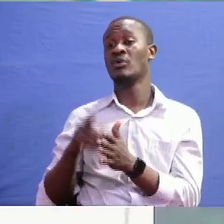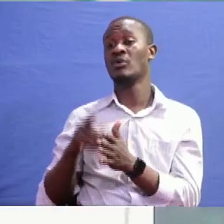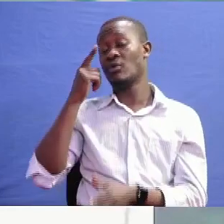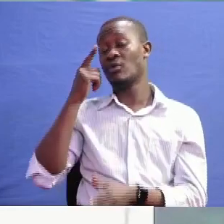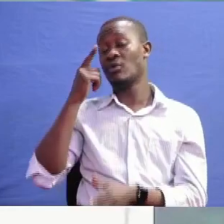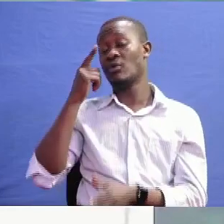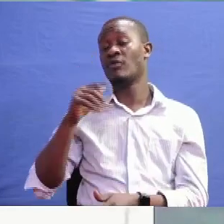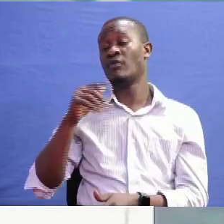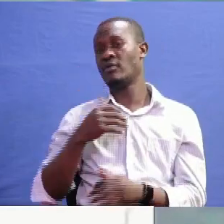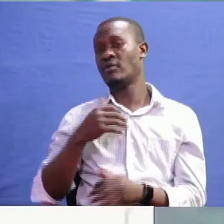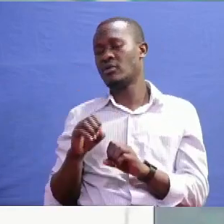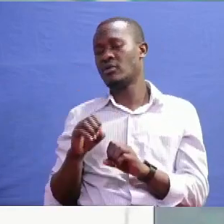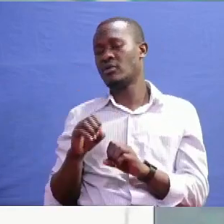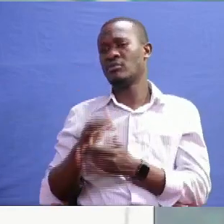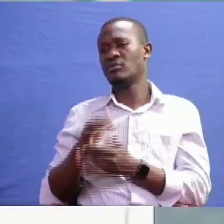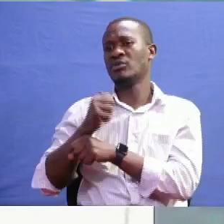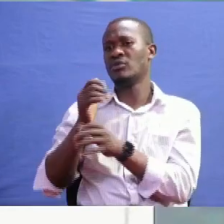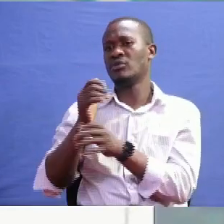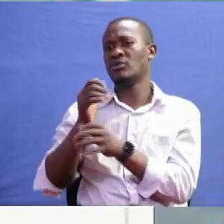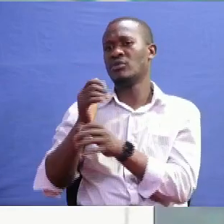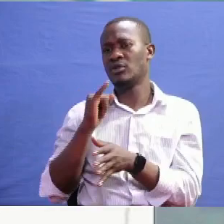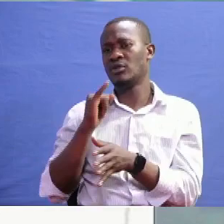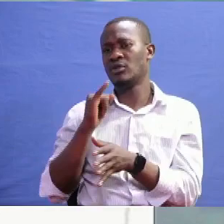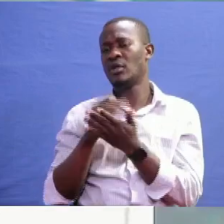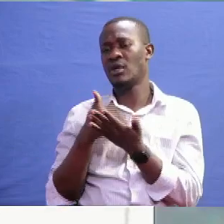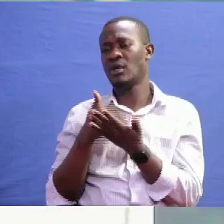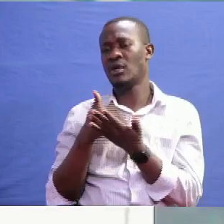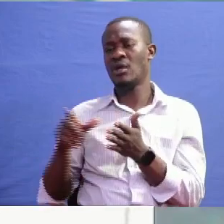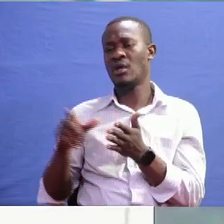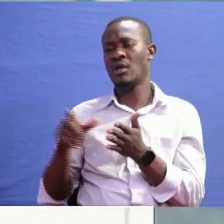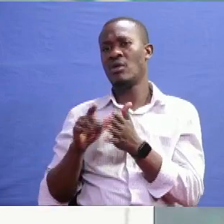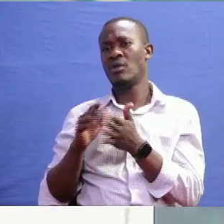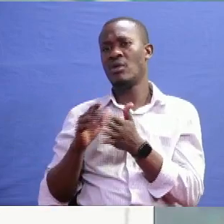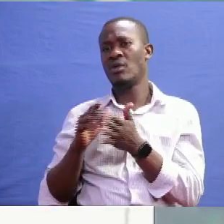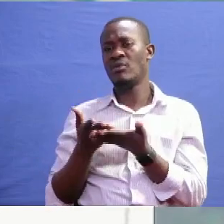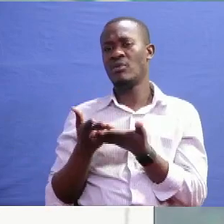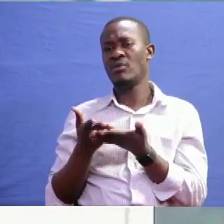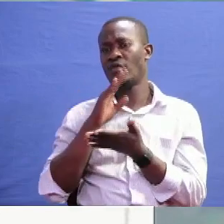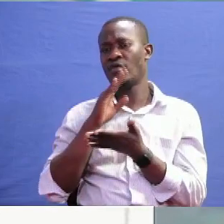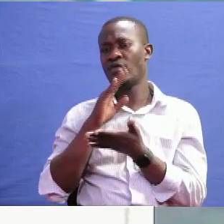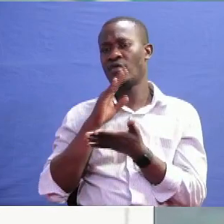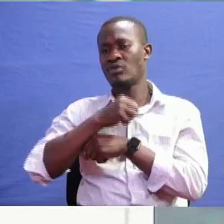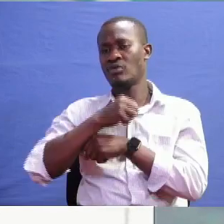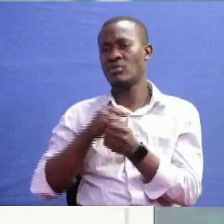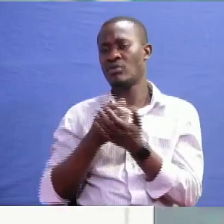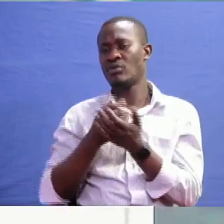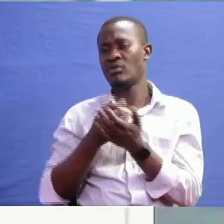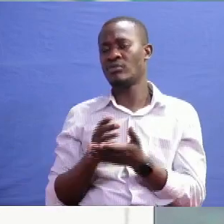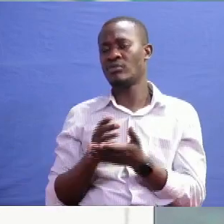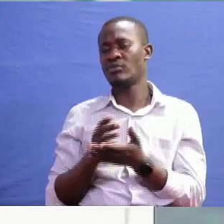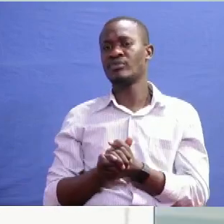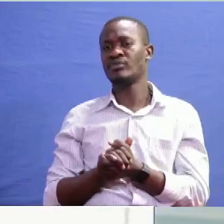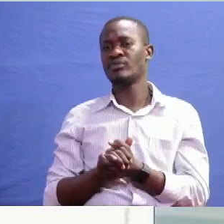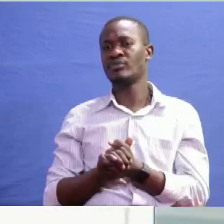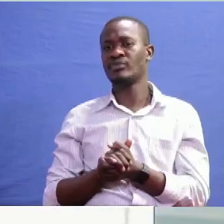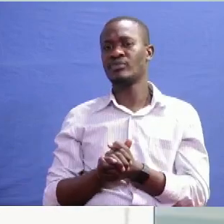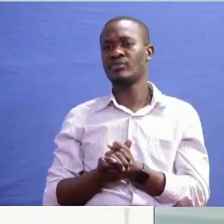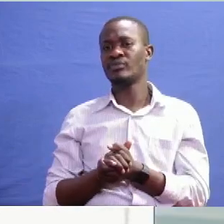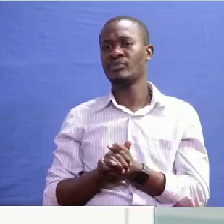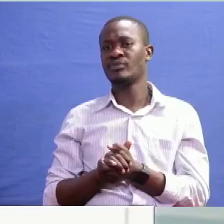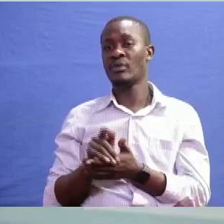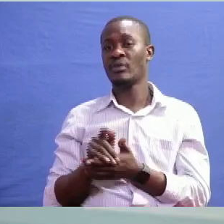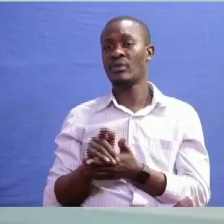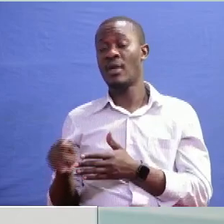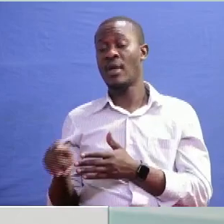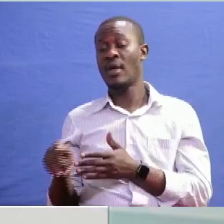they don't have scholarships. It's a loan throughout. So you finish school with about 3 million, 4 million. Okay. Yeah. So, the burden